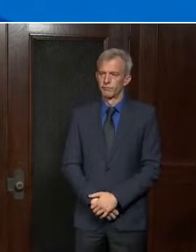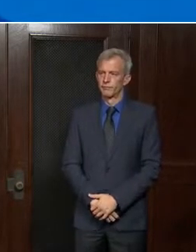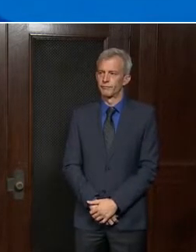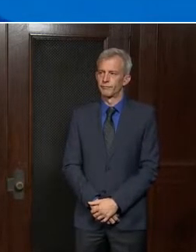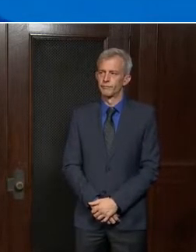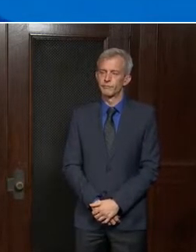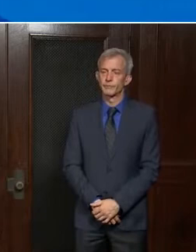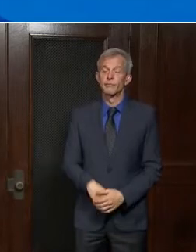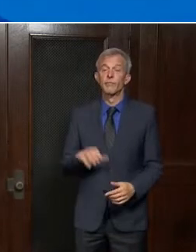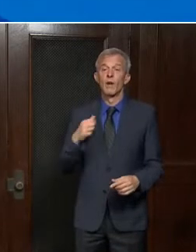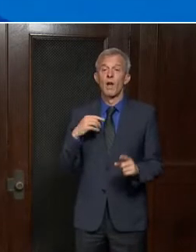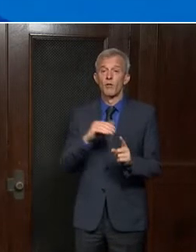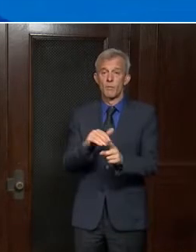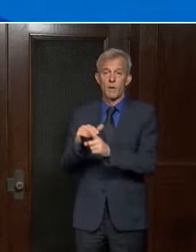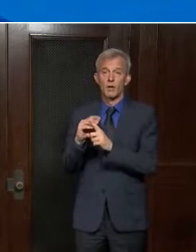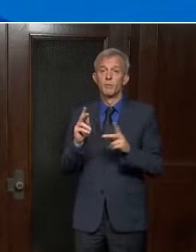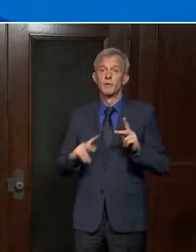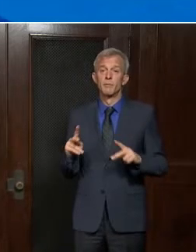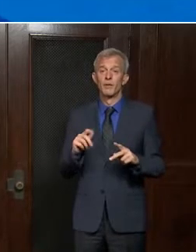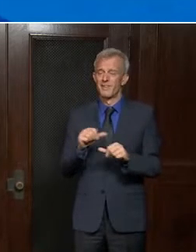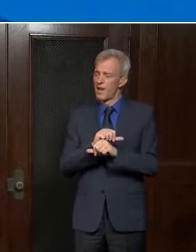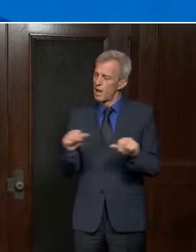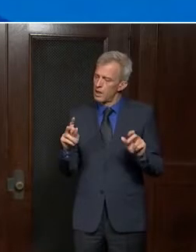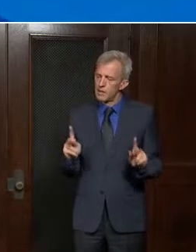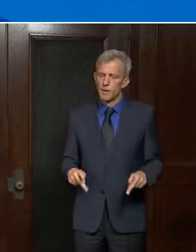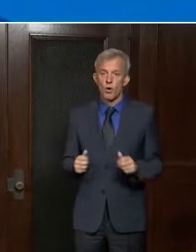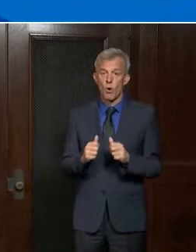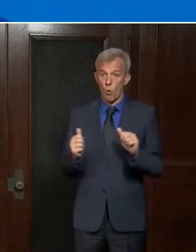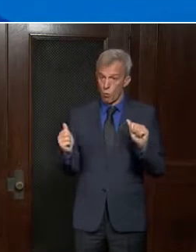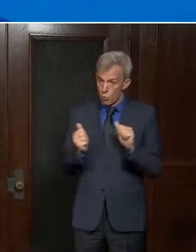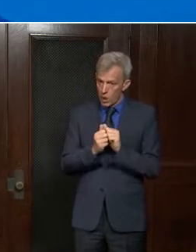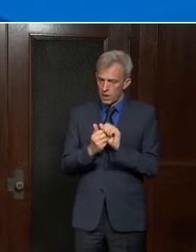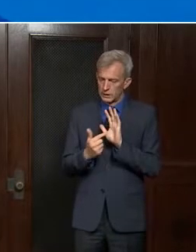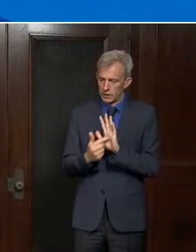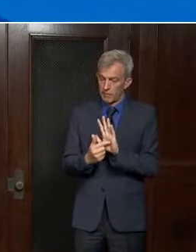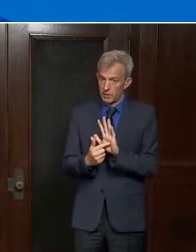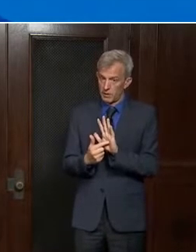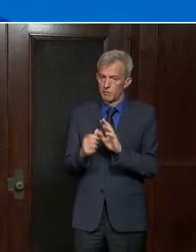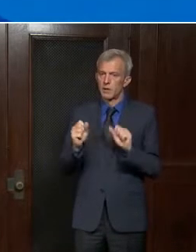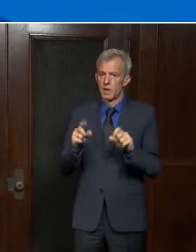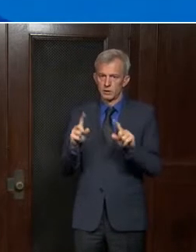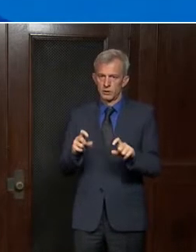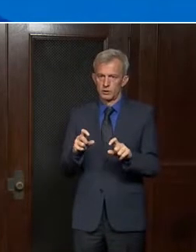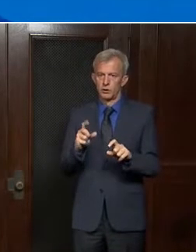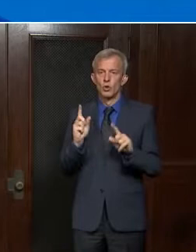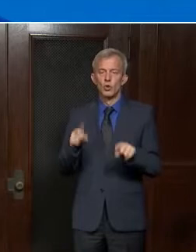As I reminded folks, anyone with symptoms can now get tested. And if you go to